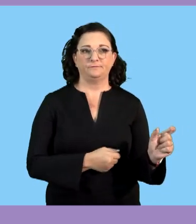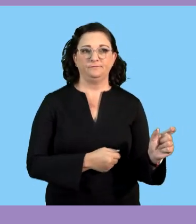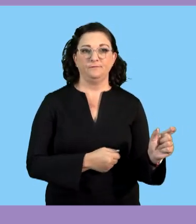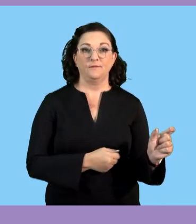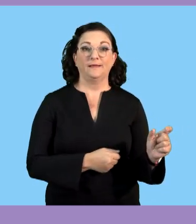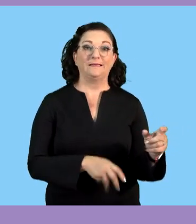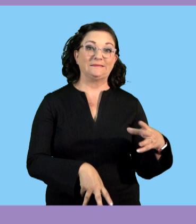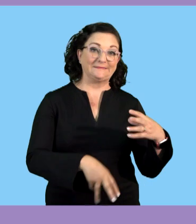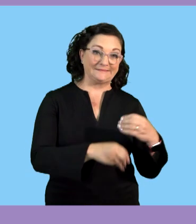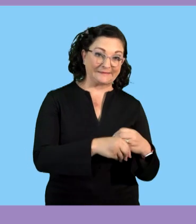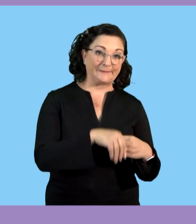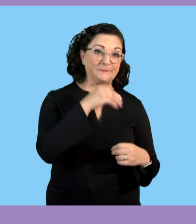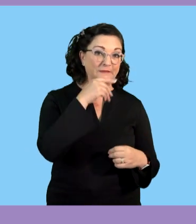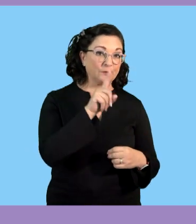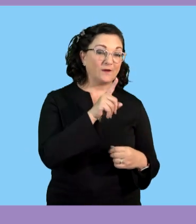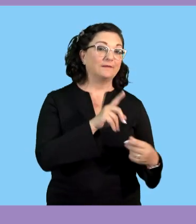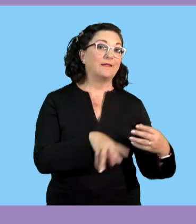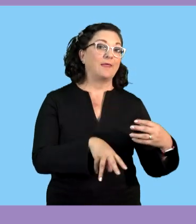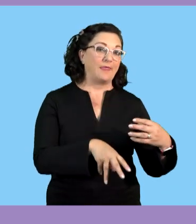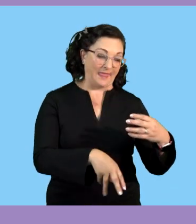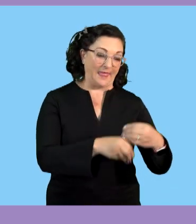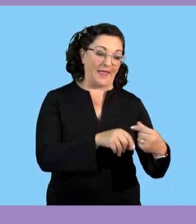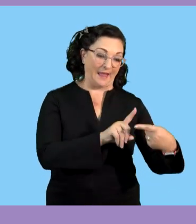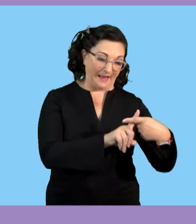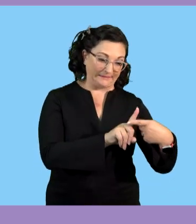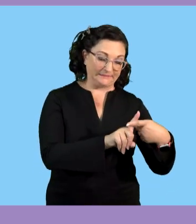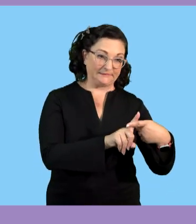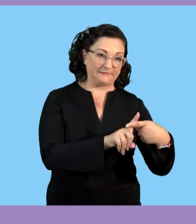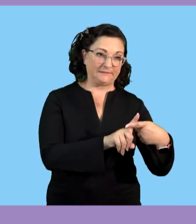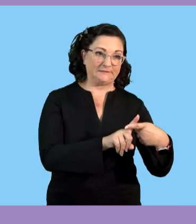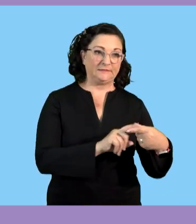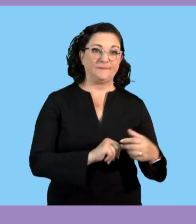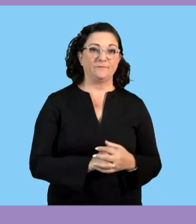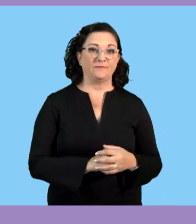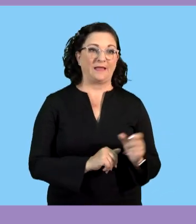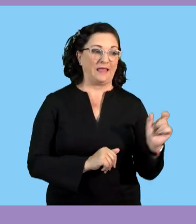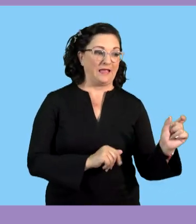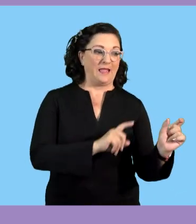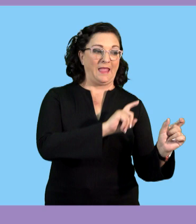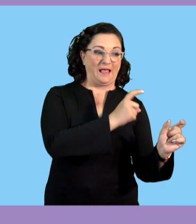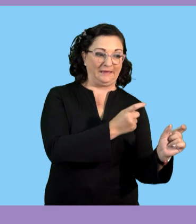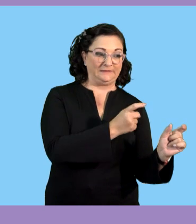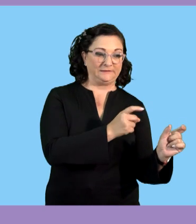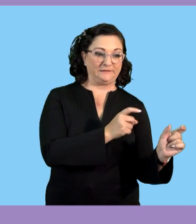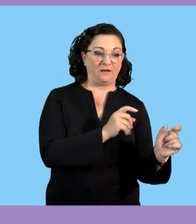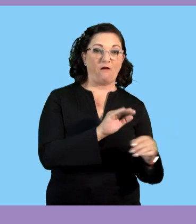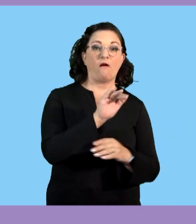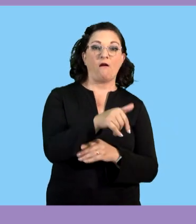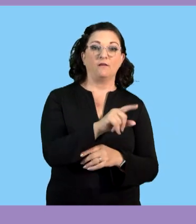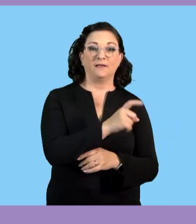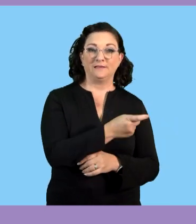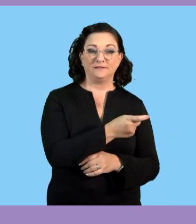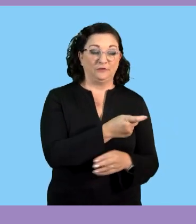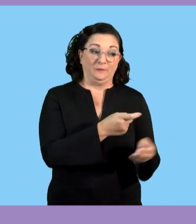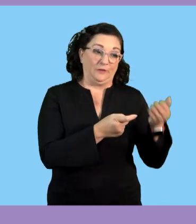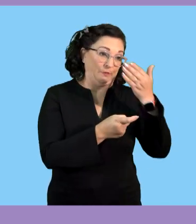And sum means that we are adding. Now, but then what is the number that comes after x? So because we